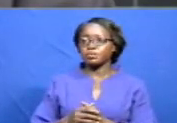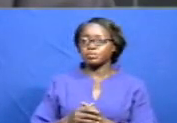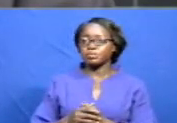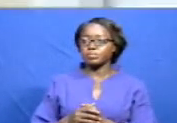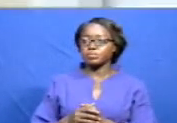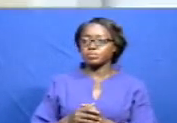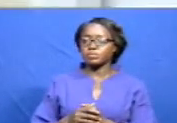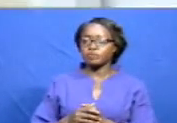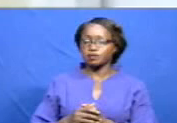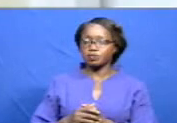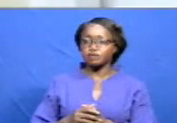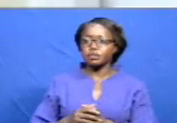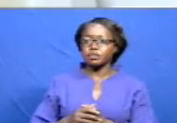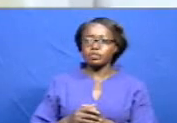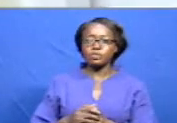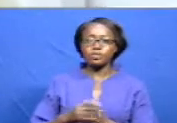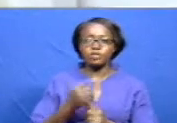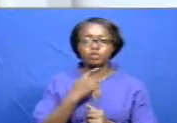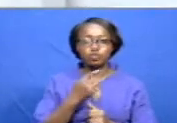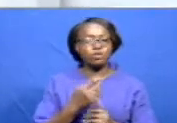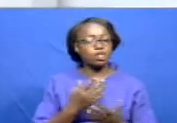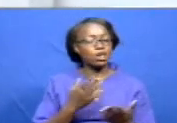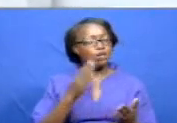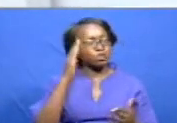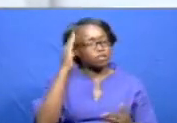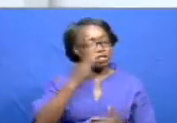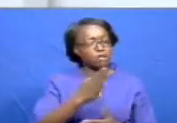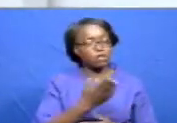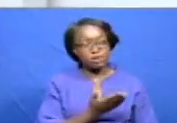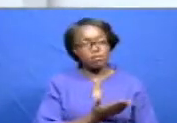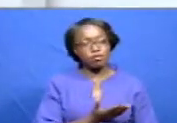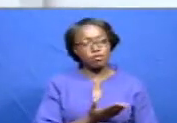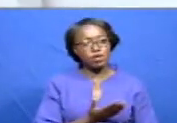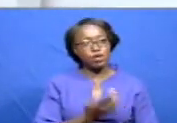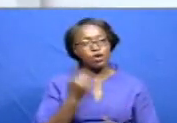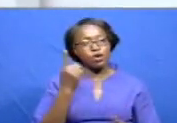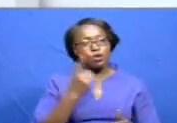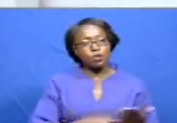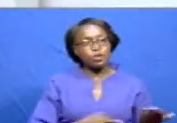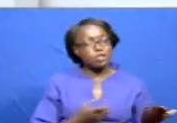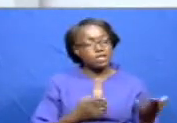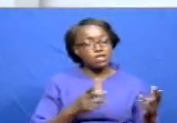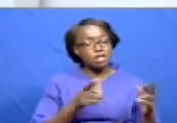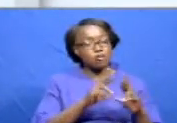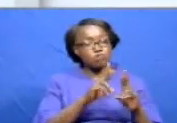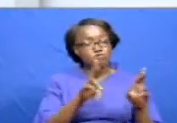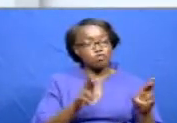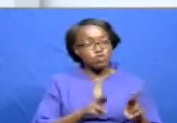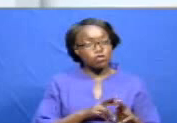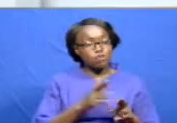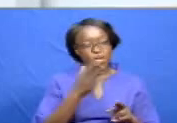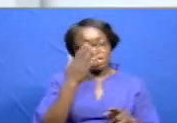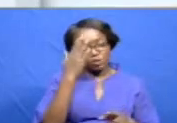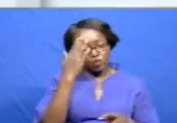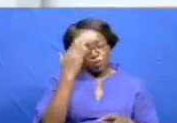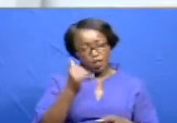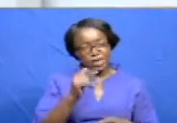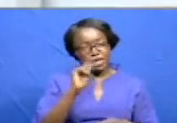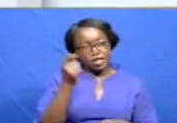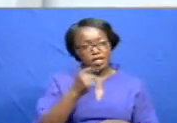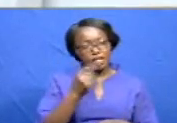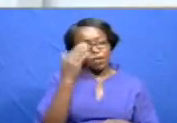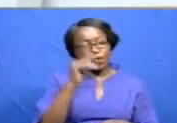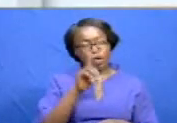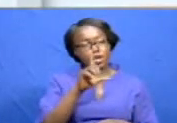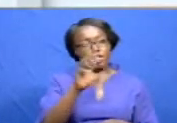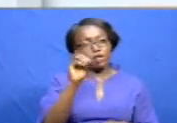Alan. Thank you. So let's just dive straight in. What is Loon and why Kenya? Why Loon? Why